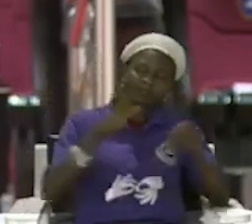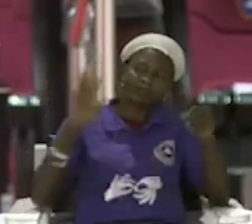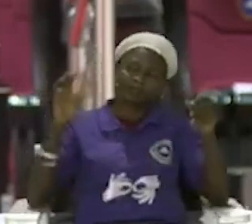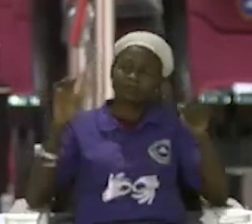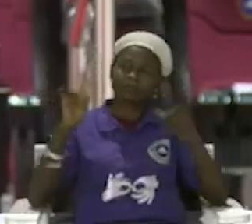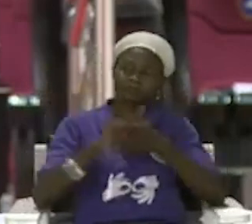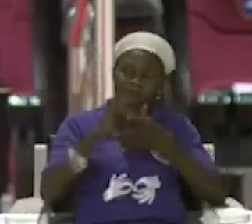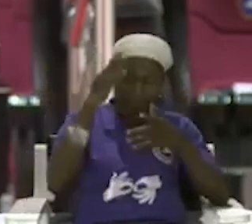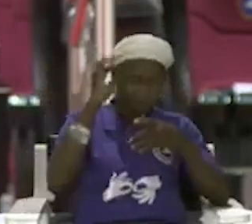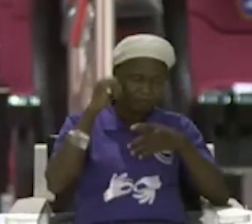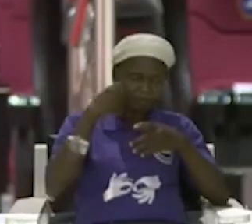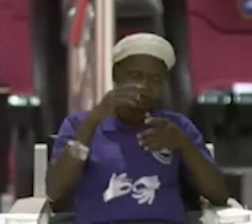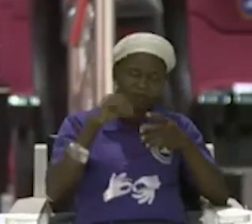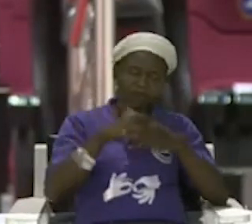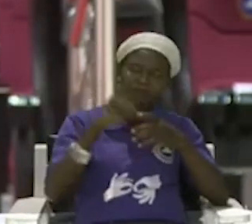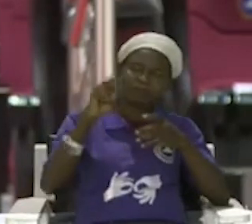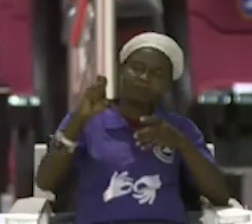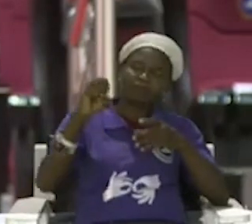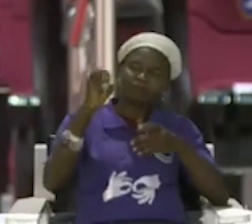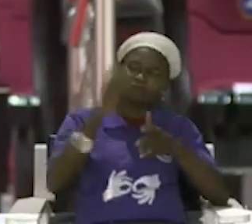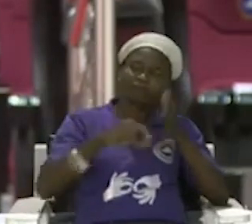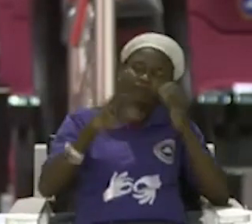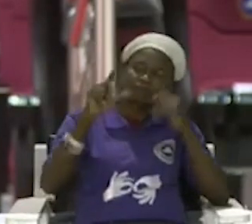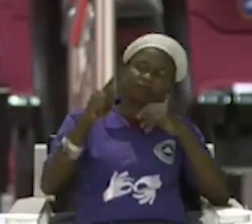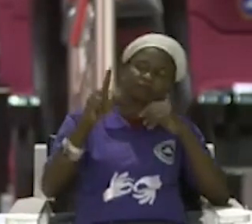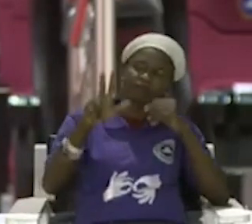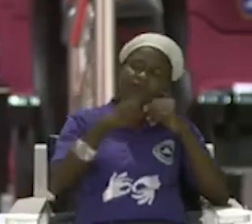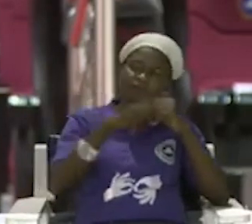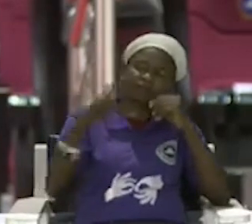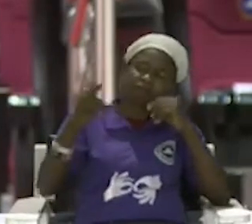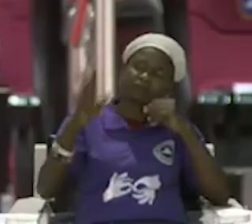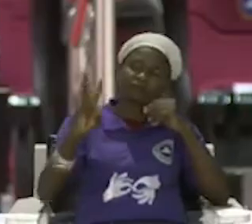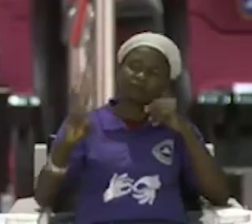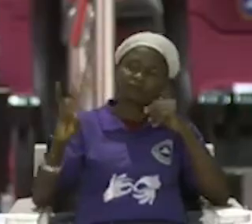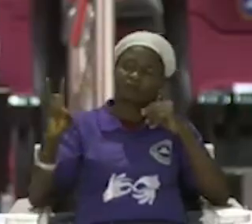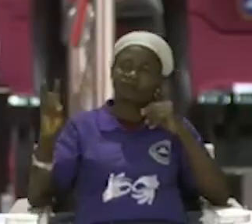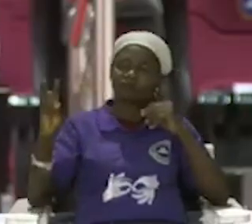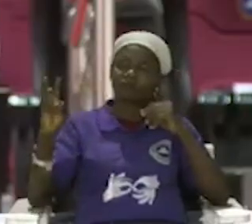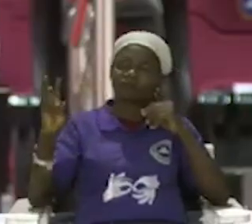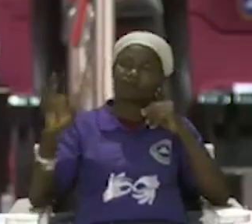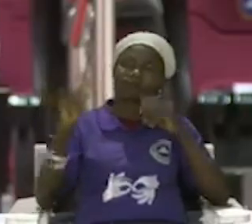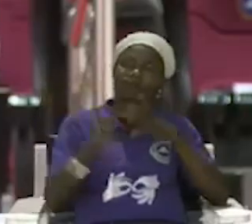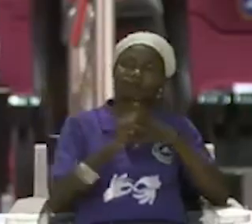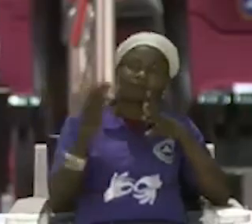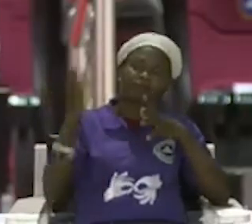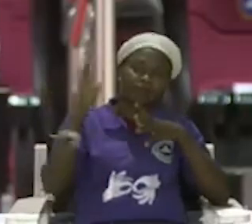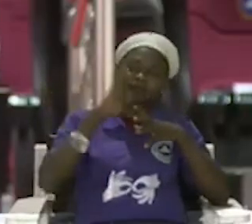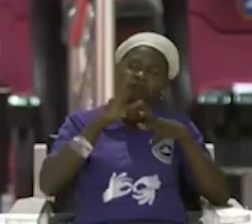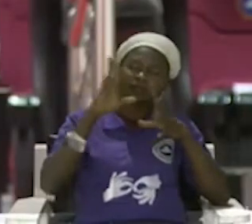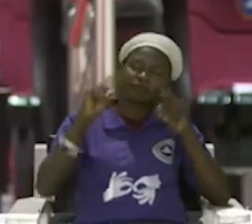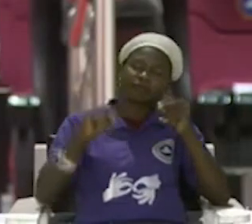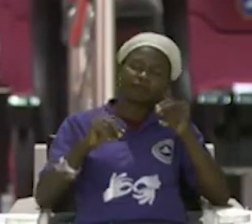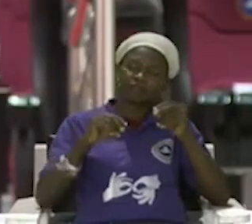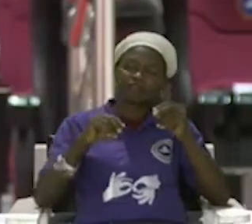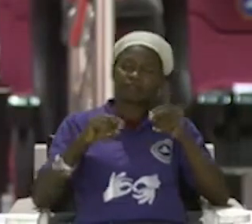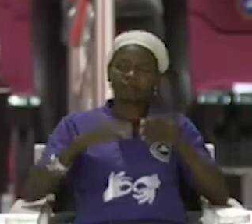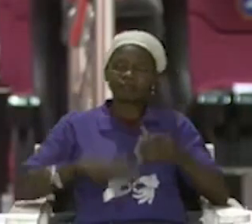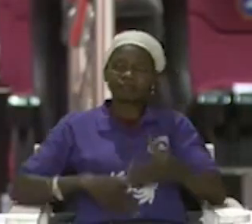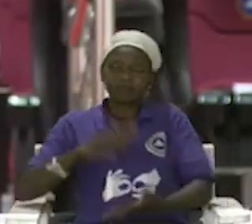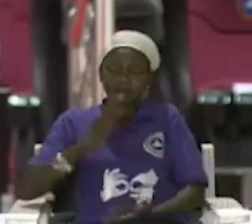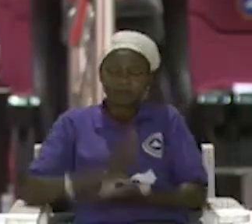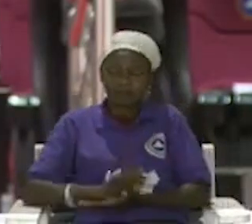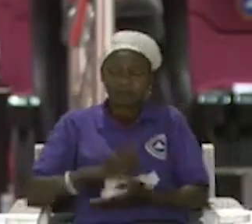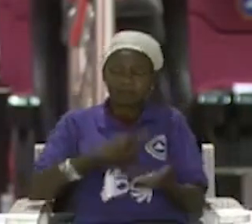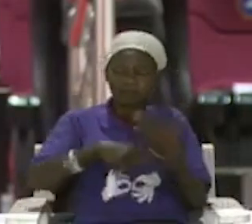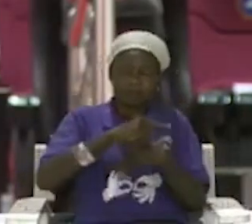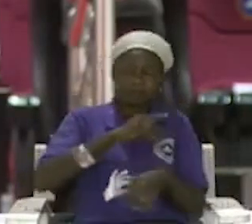That's why he said in Exodus 23 verse 26, Exodus 23 verse 26, that there be none barren among my